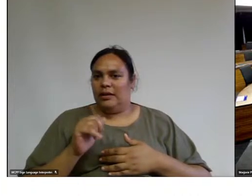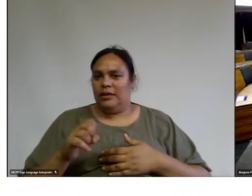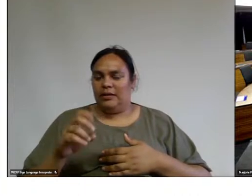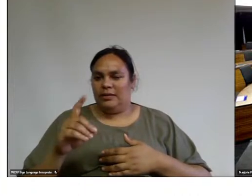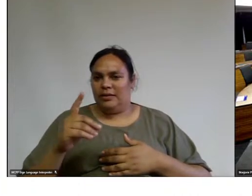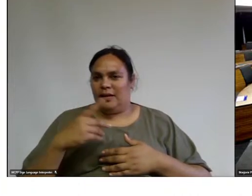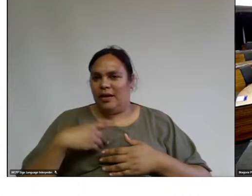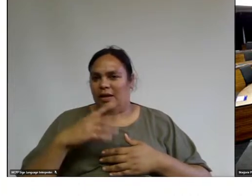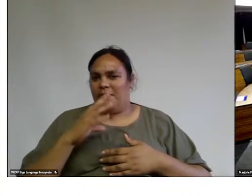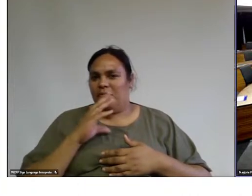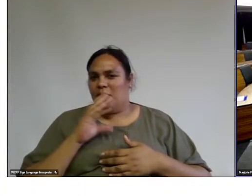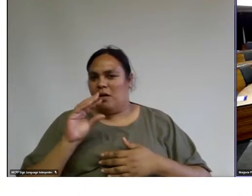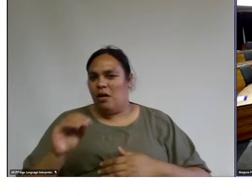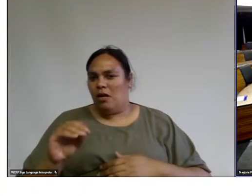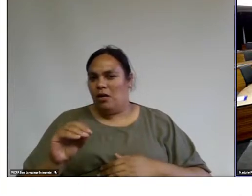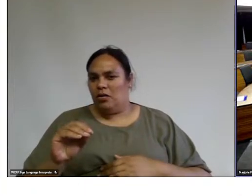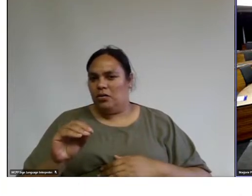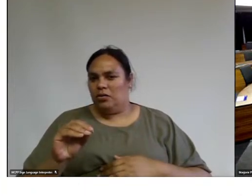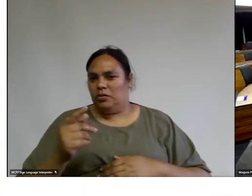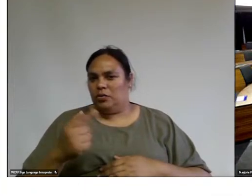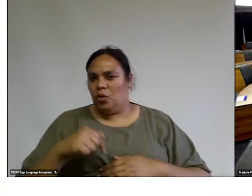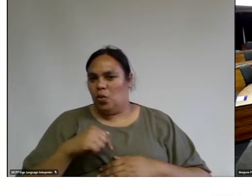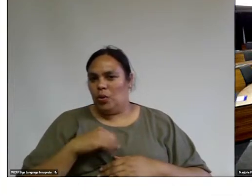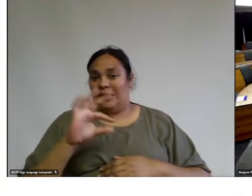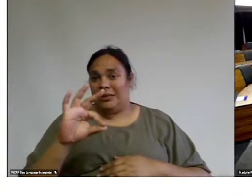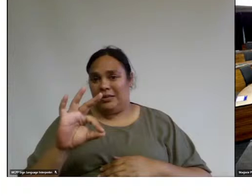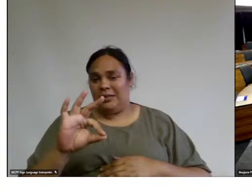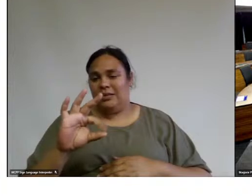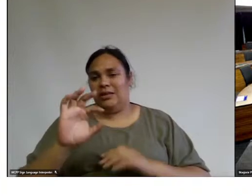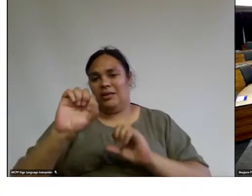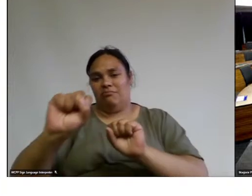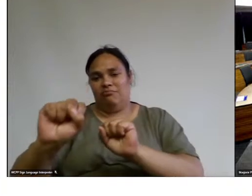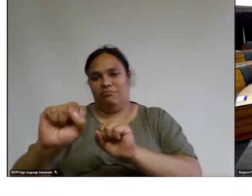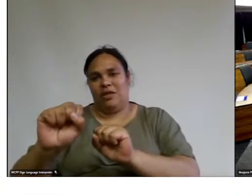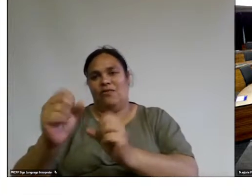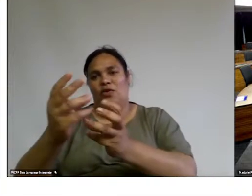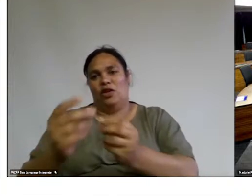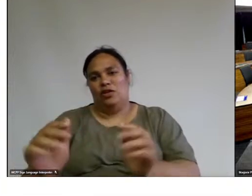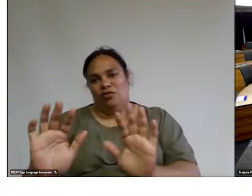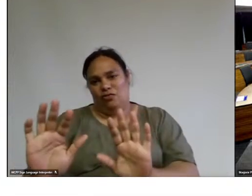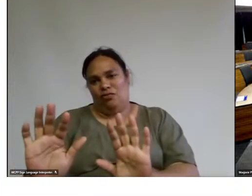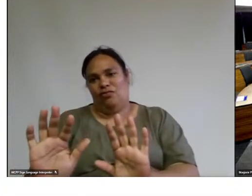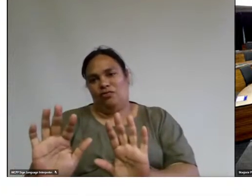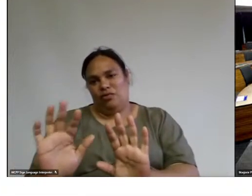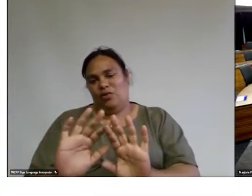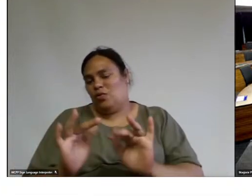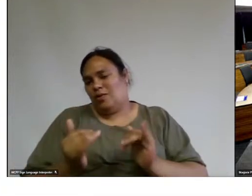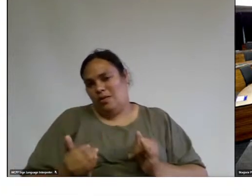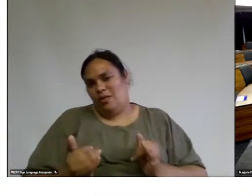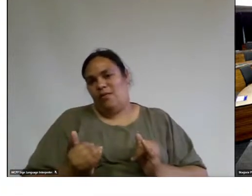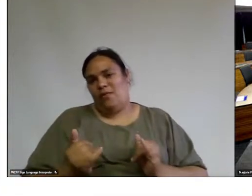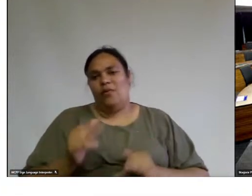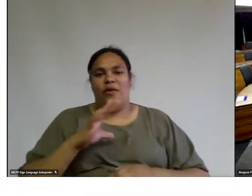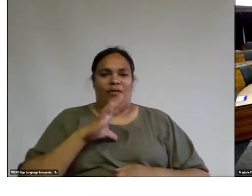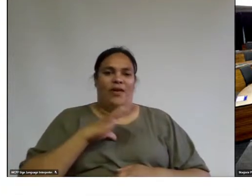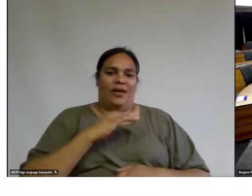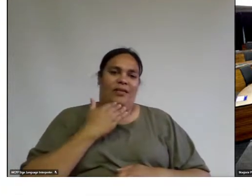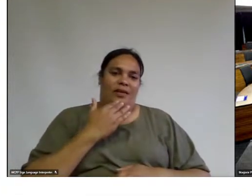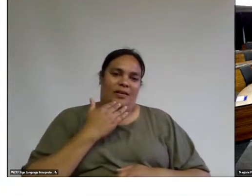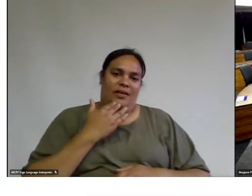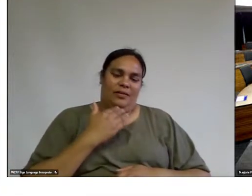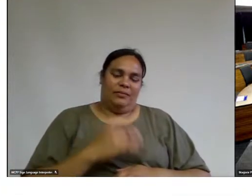I request that we keep that for resolution? Let's debate that at resolution. Okay, no, that's fine. Thank you. Thank